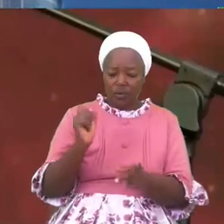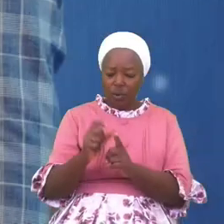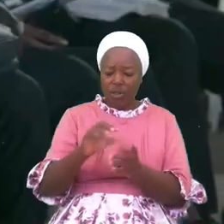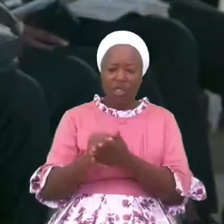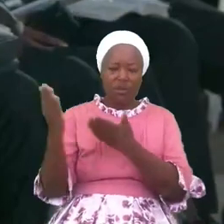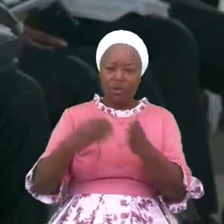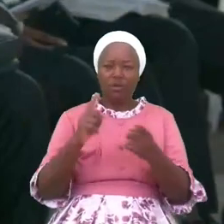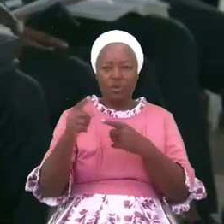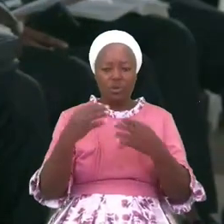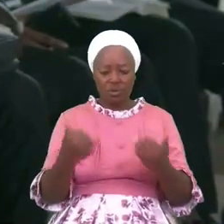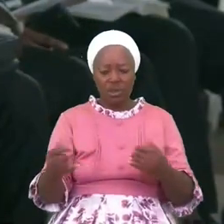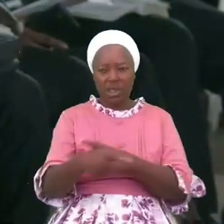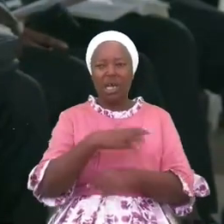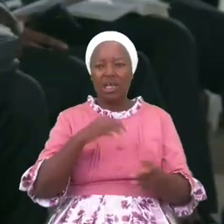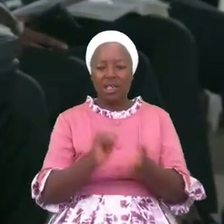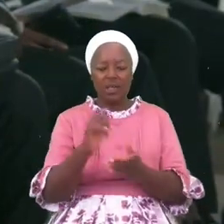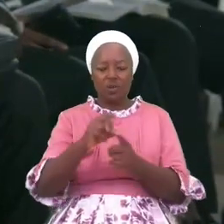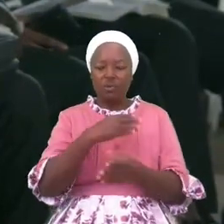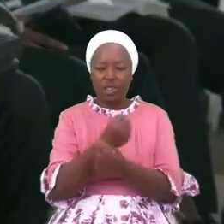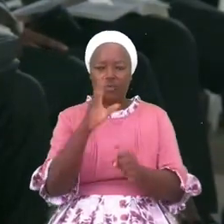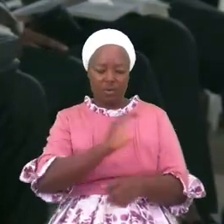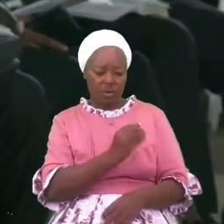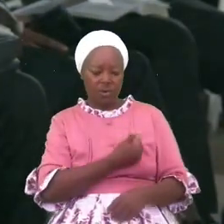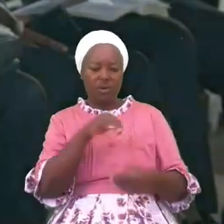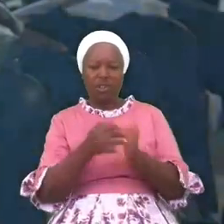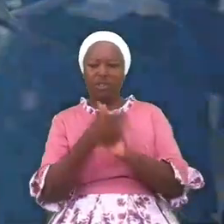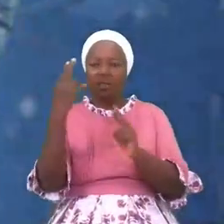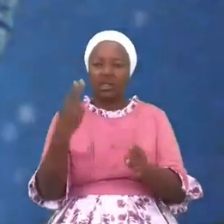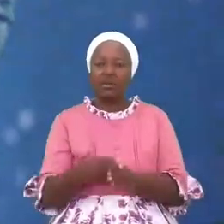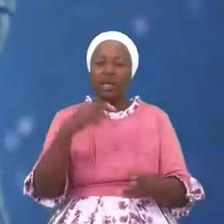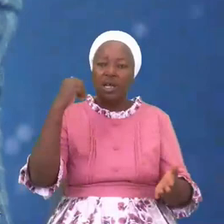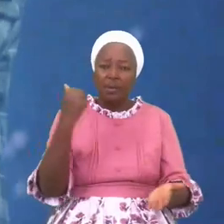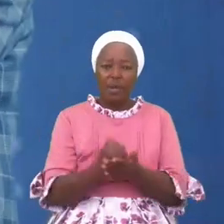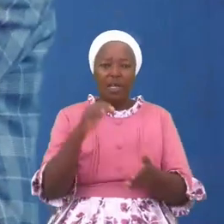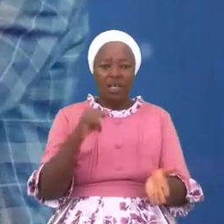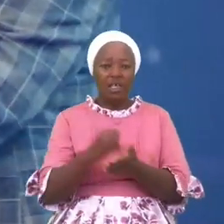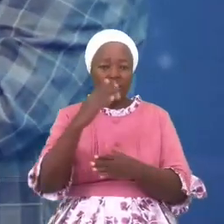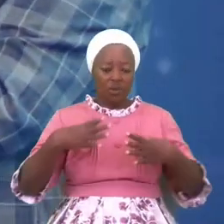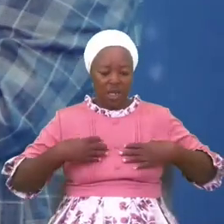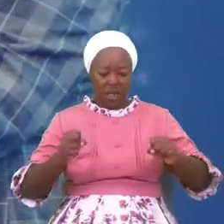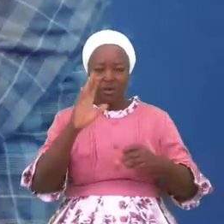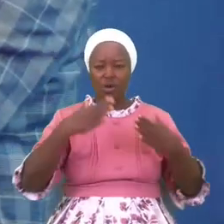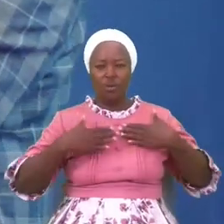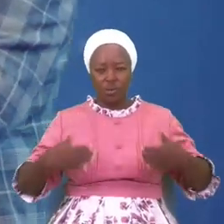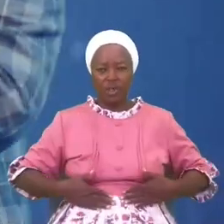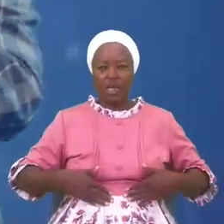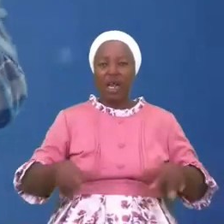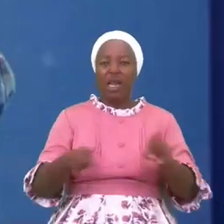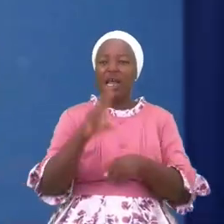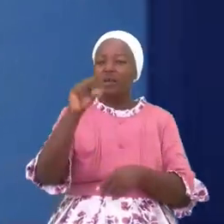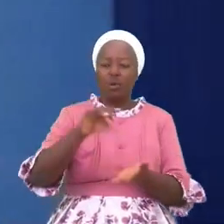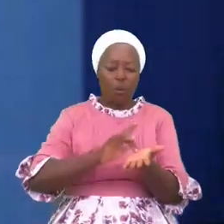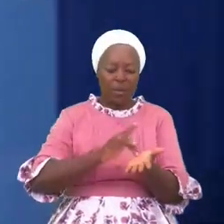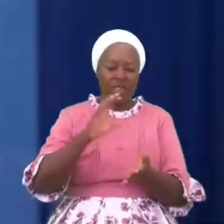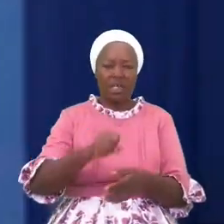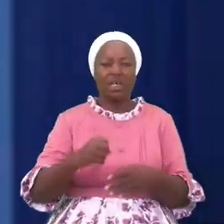Amen. It will heal your body like no medicine can heal your body. It will make you healthy. It will make